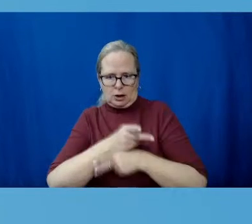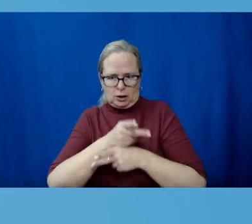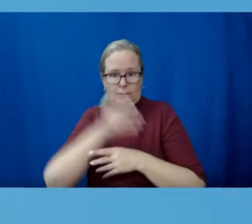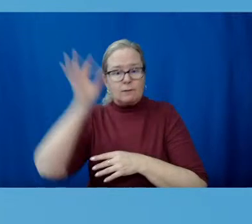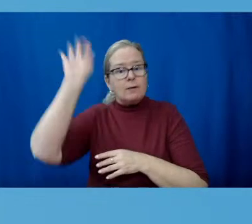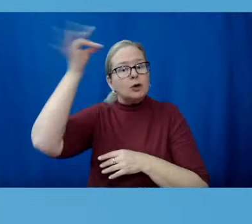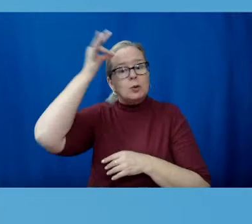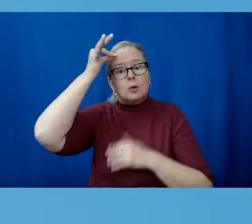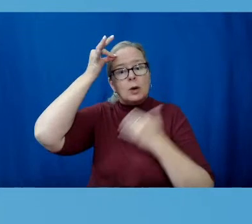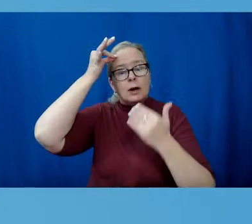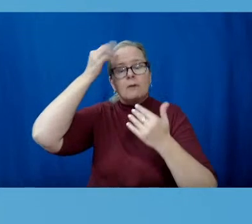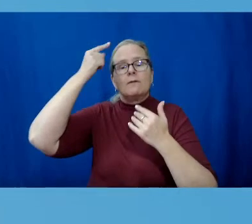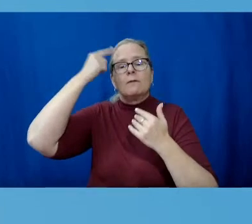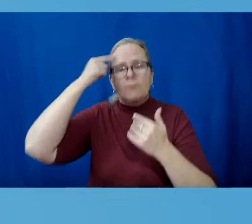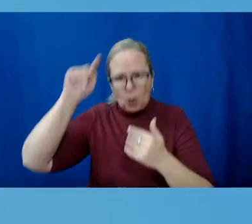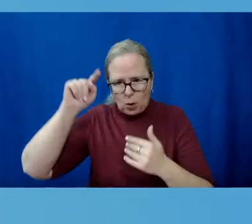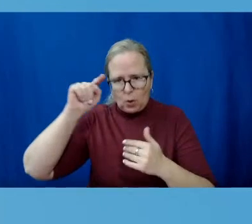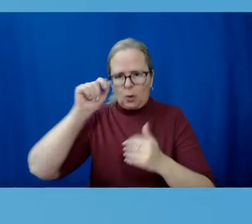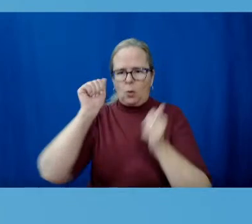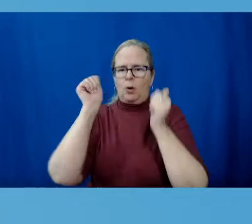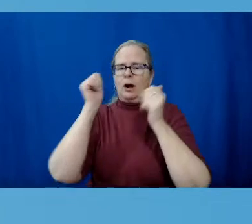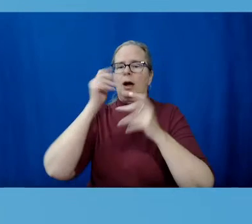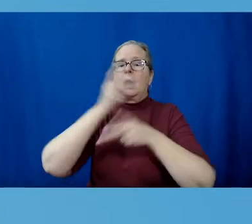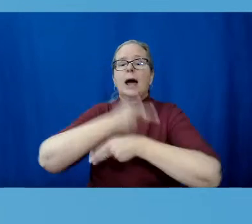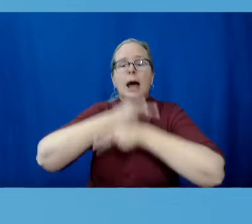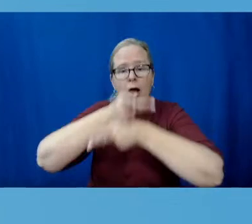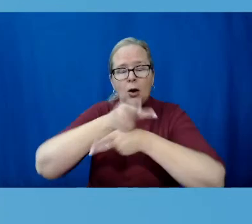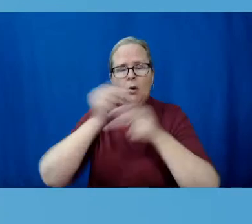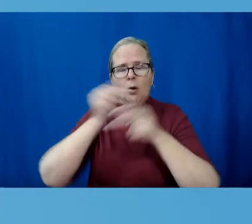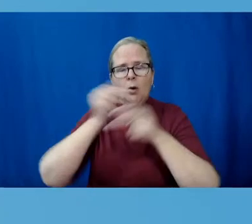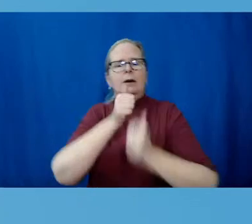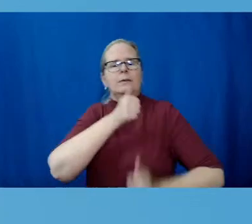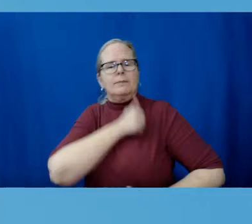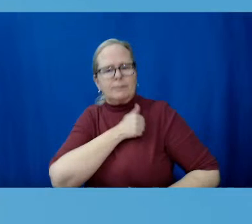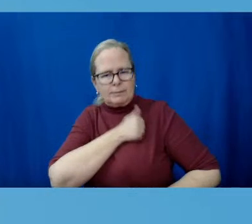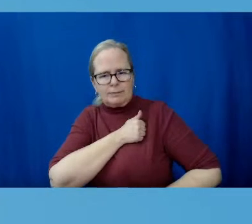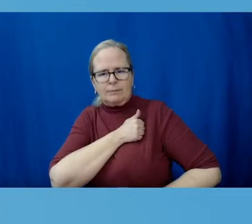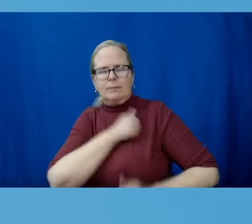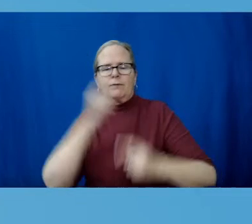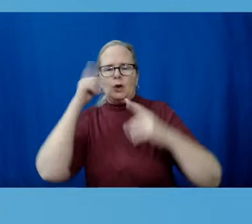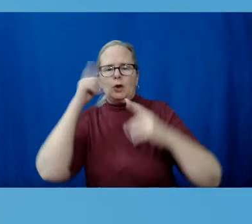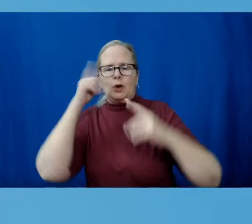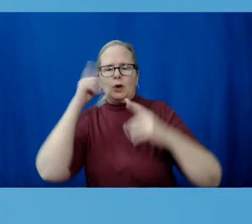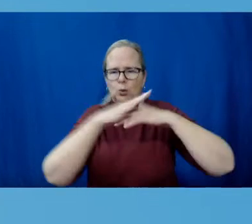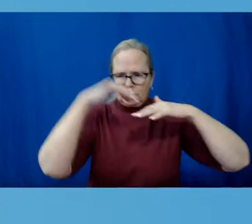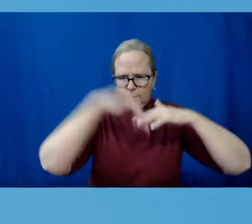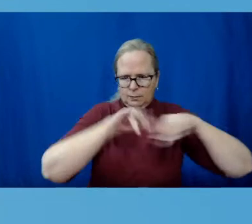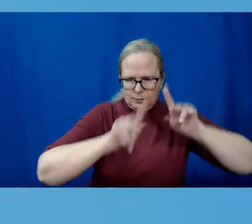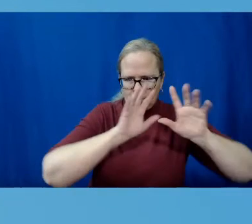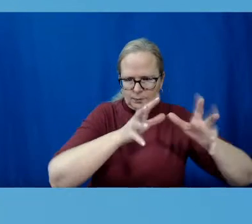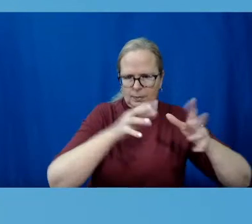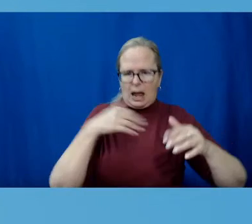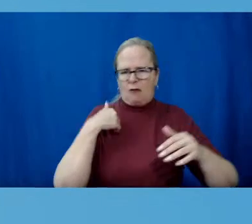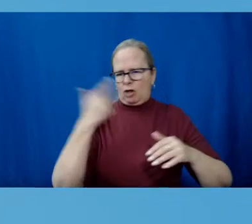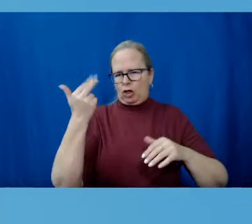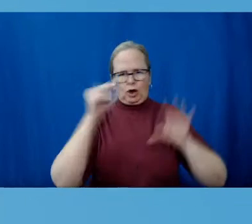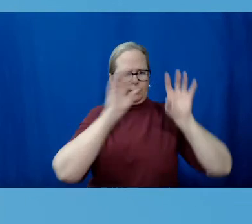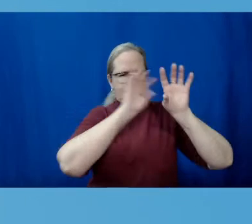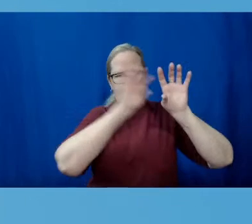healthcare, there's 13 different jurisdictions, which of course adds to the confusion as to what actually is being